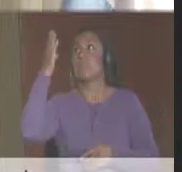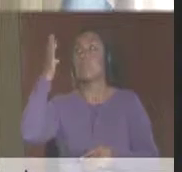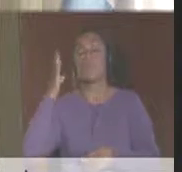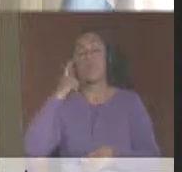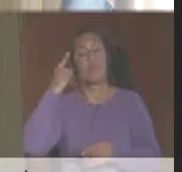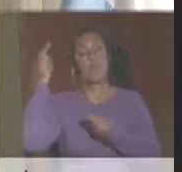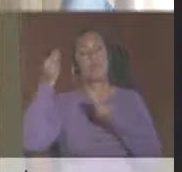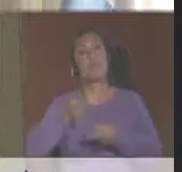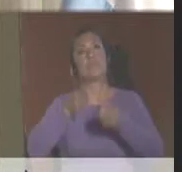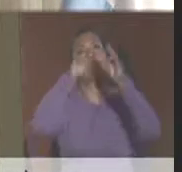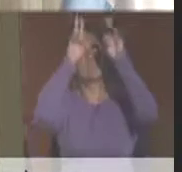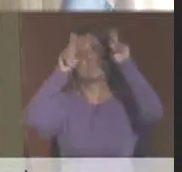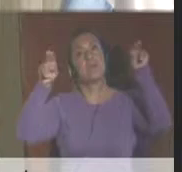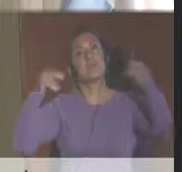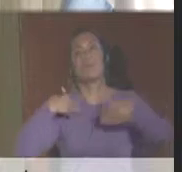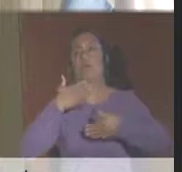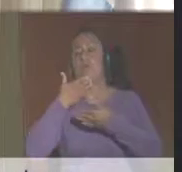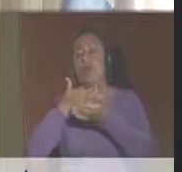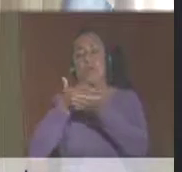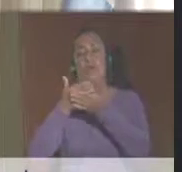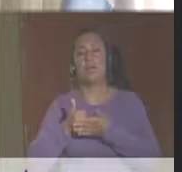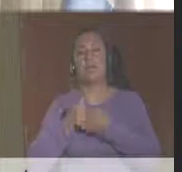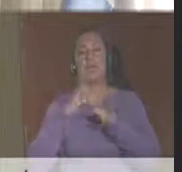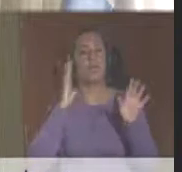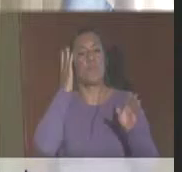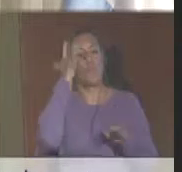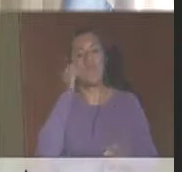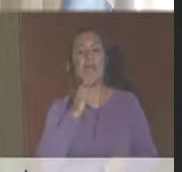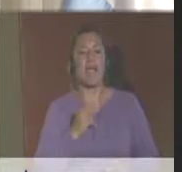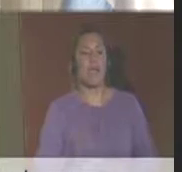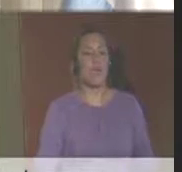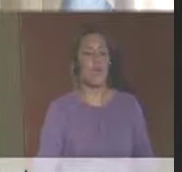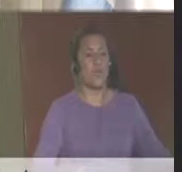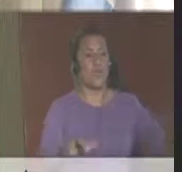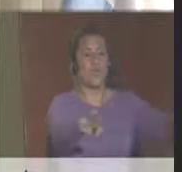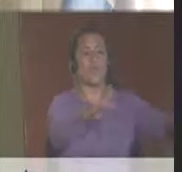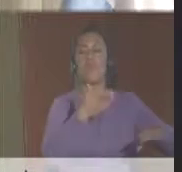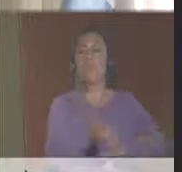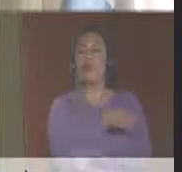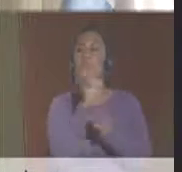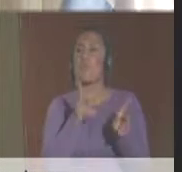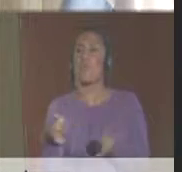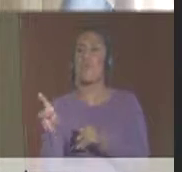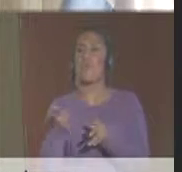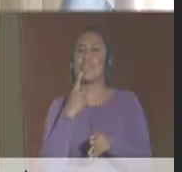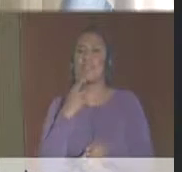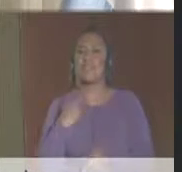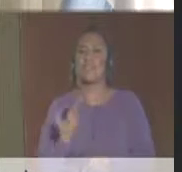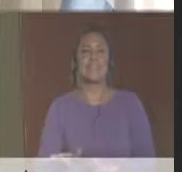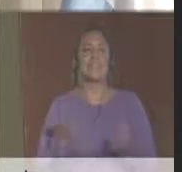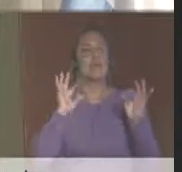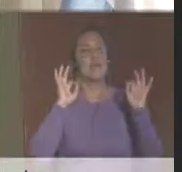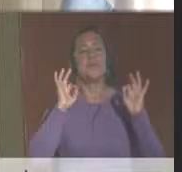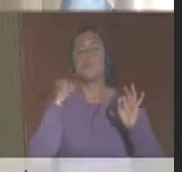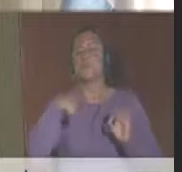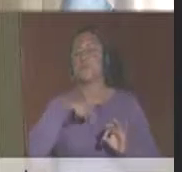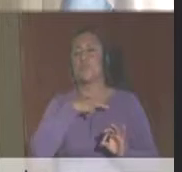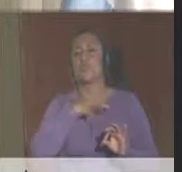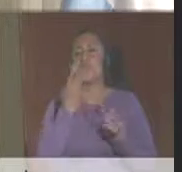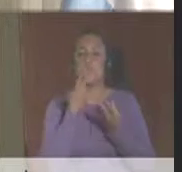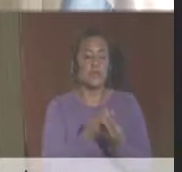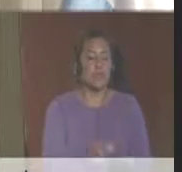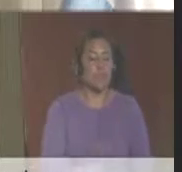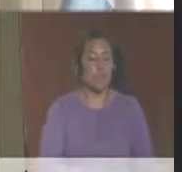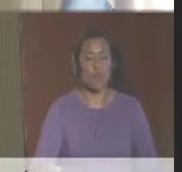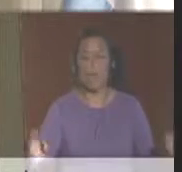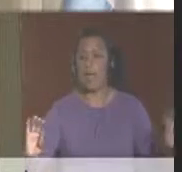understand that we will be able to benefit from this beautiful blessing of having so much fresh water through our rivers in our region. And as a poem